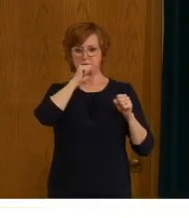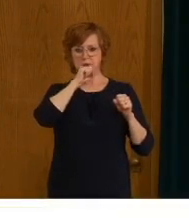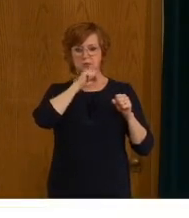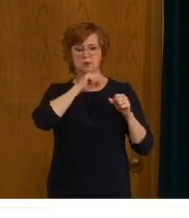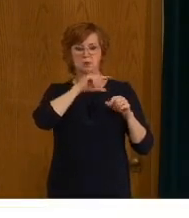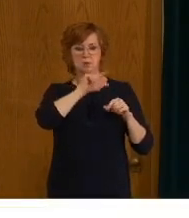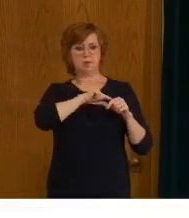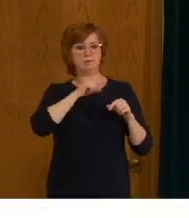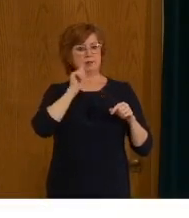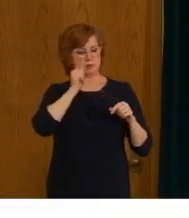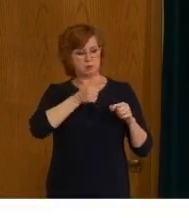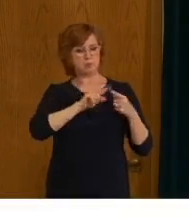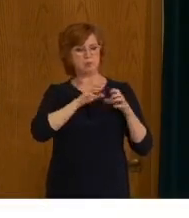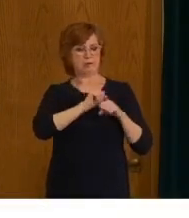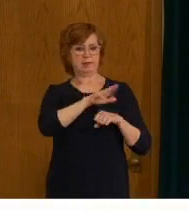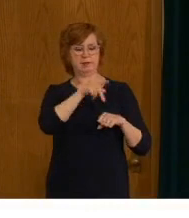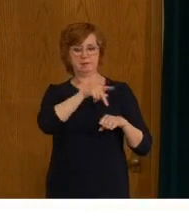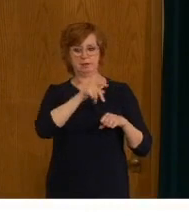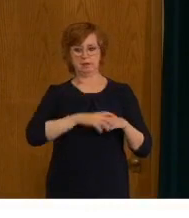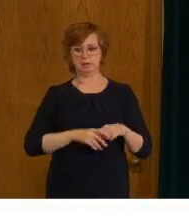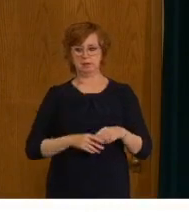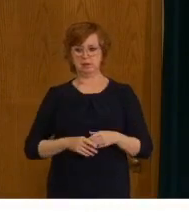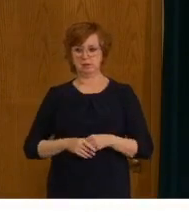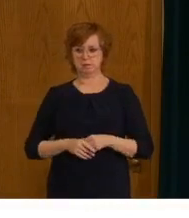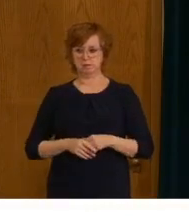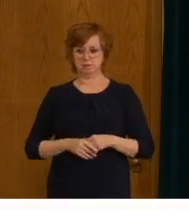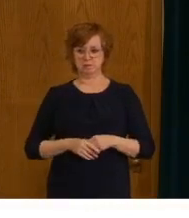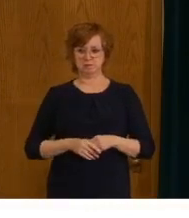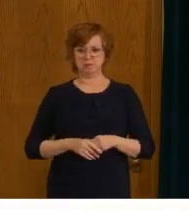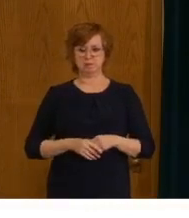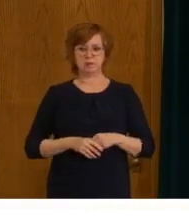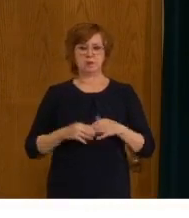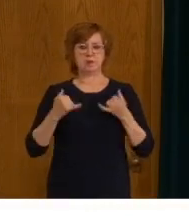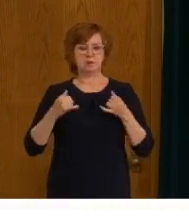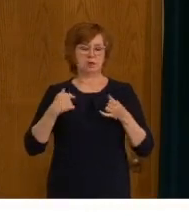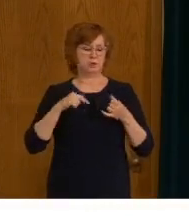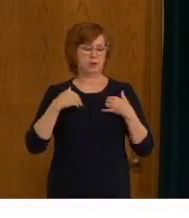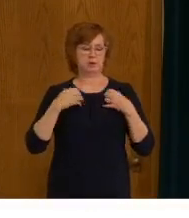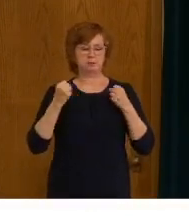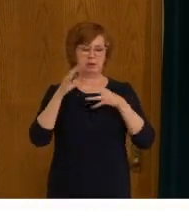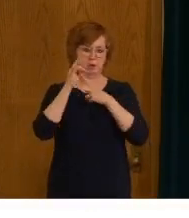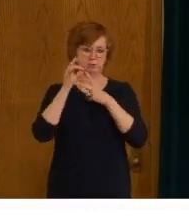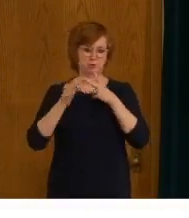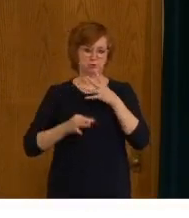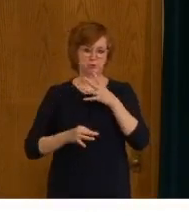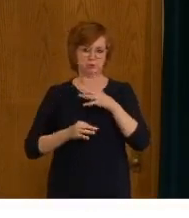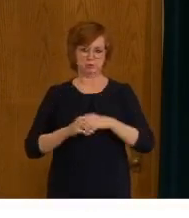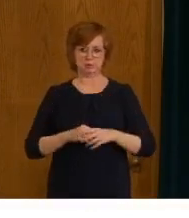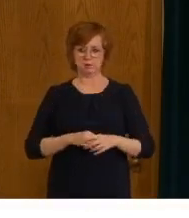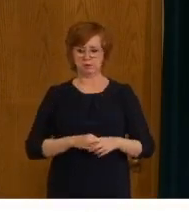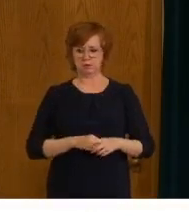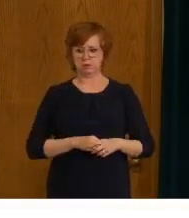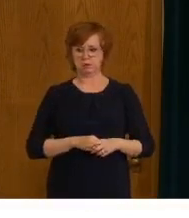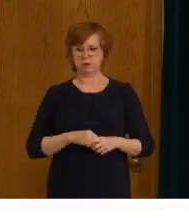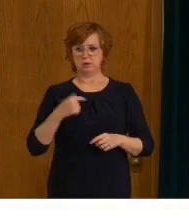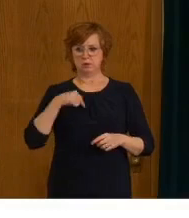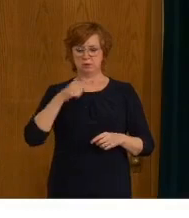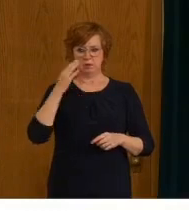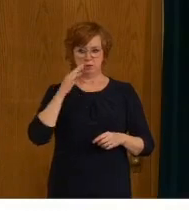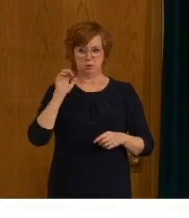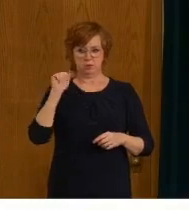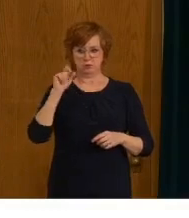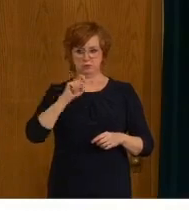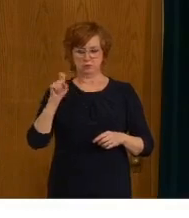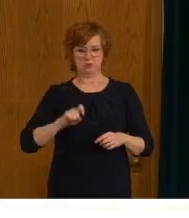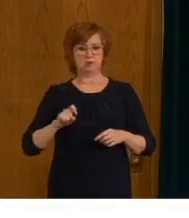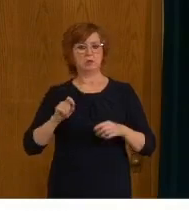So I think on the one hand, there's clarity now about options, and all these options are open. And we know that certainly in Regina, AstraZeneca